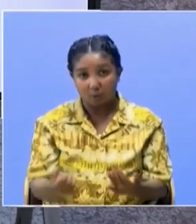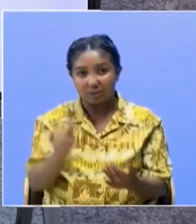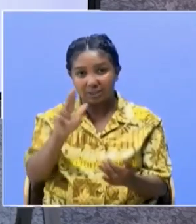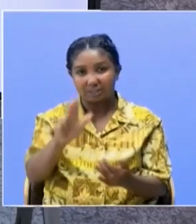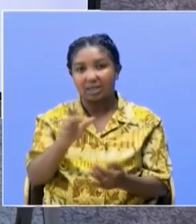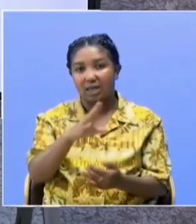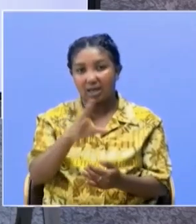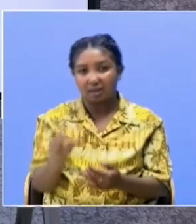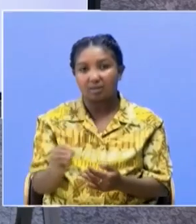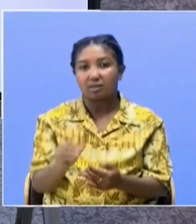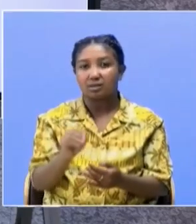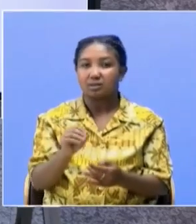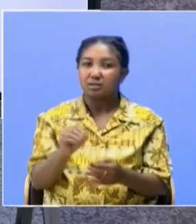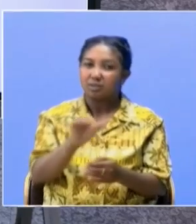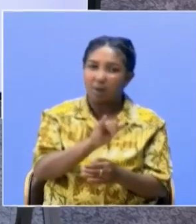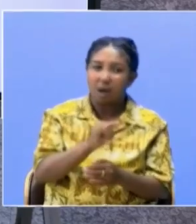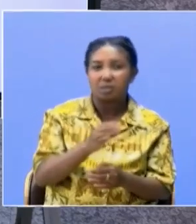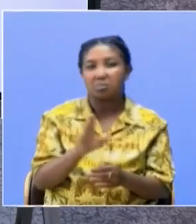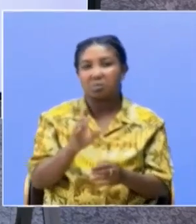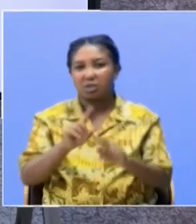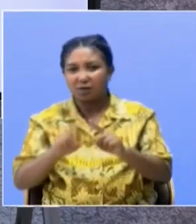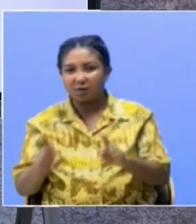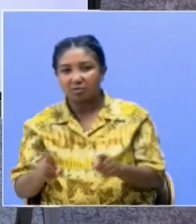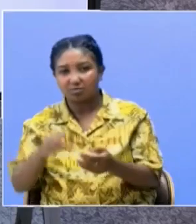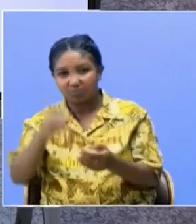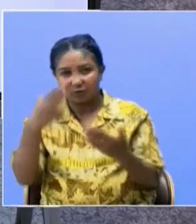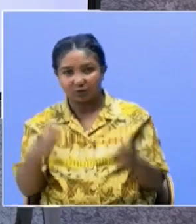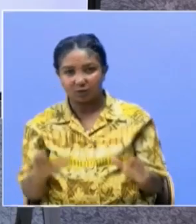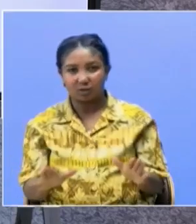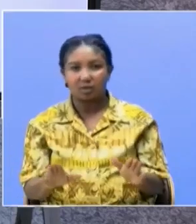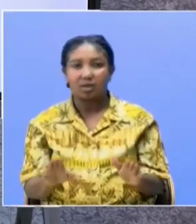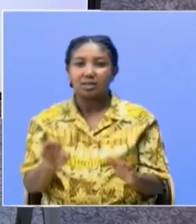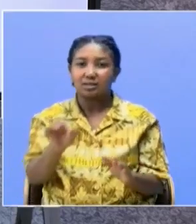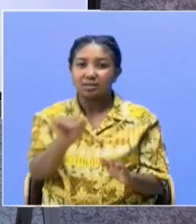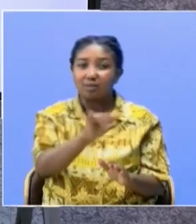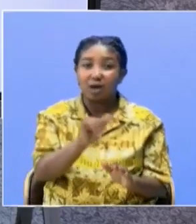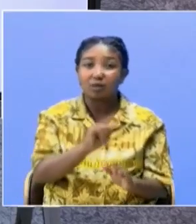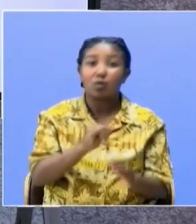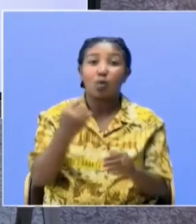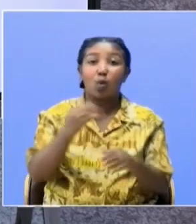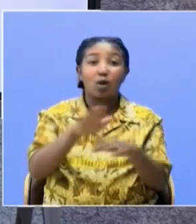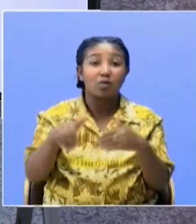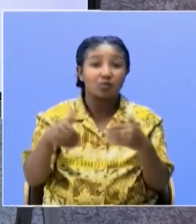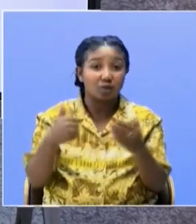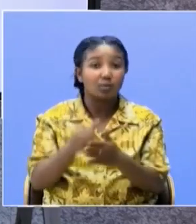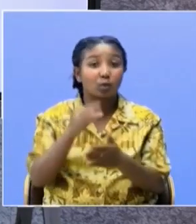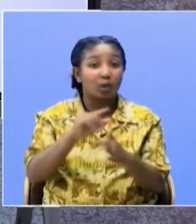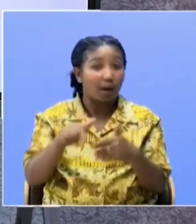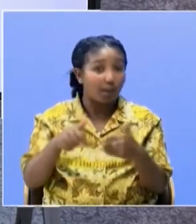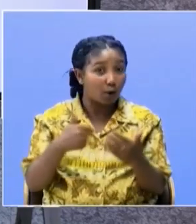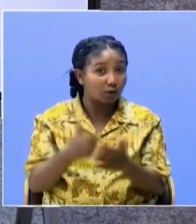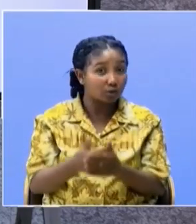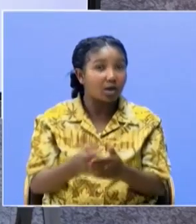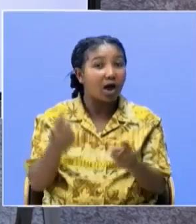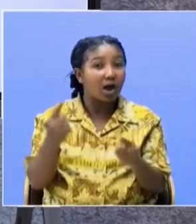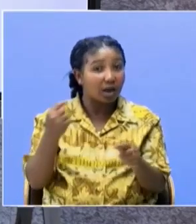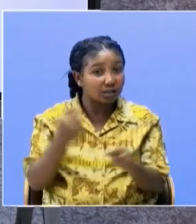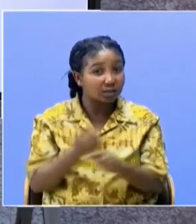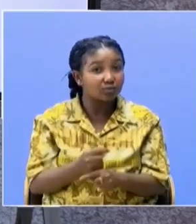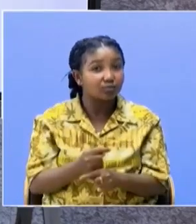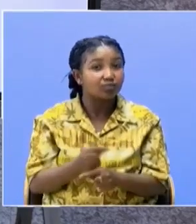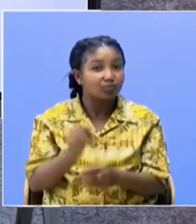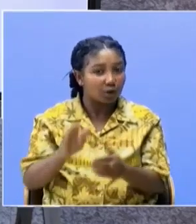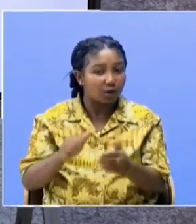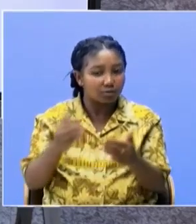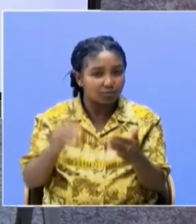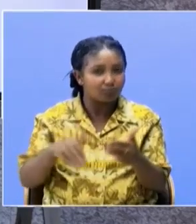3, and we have seen their similarities and differences. Their similarities are, all of them are talking about an action which is happening